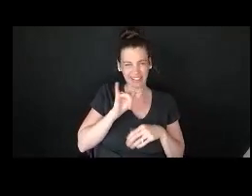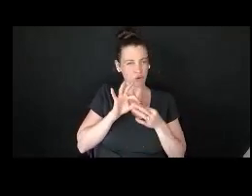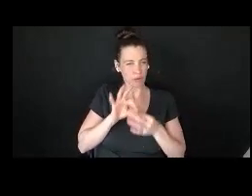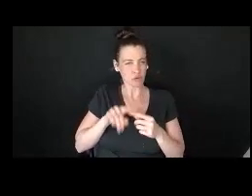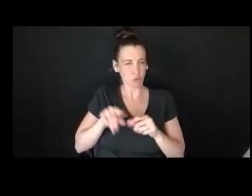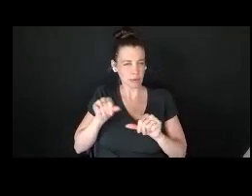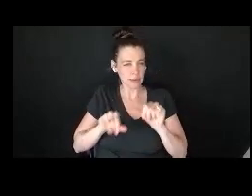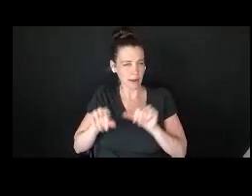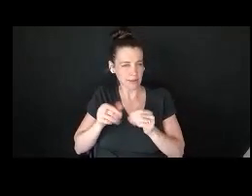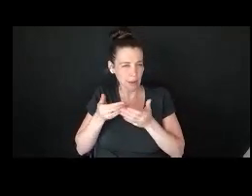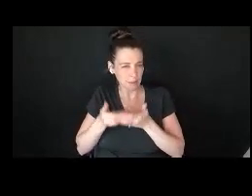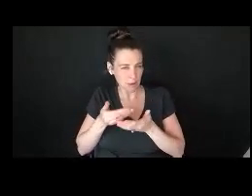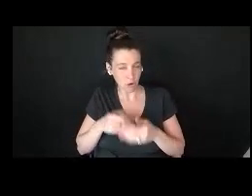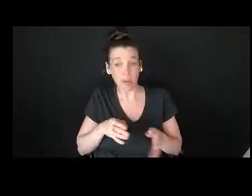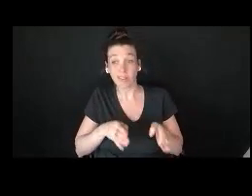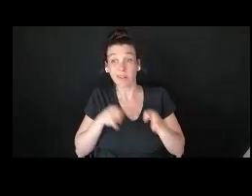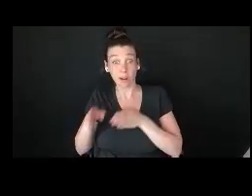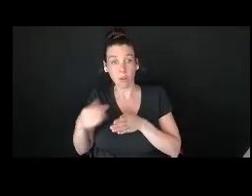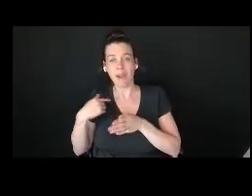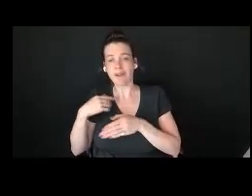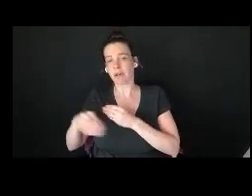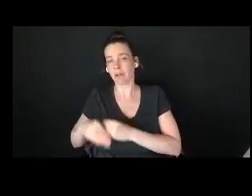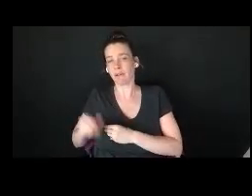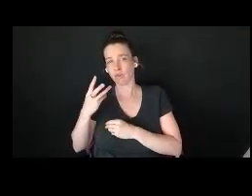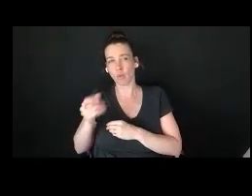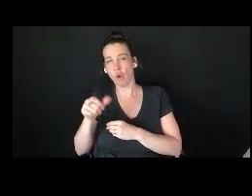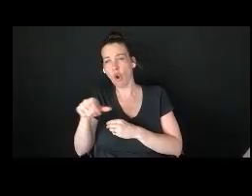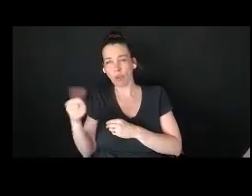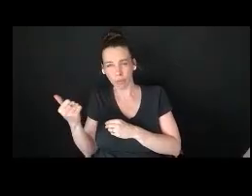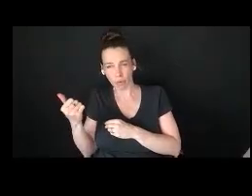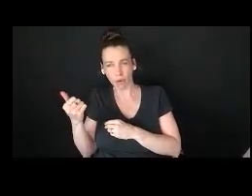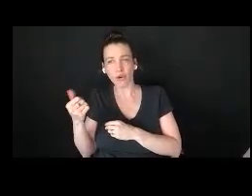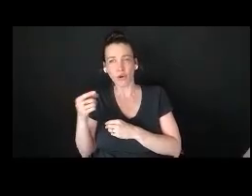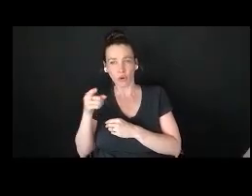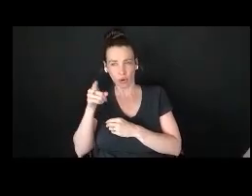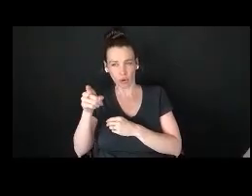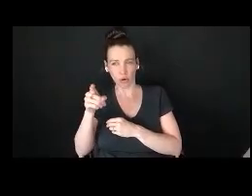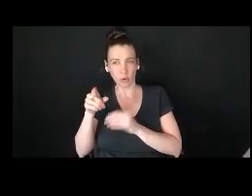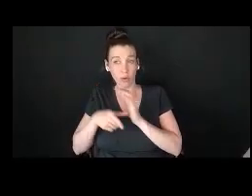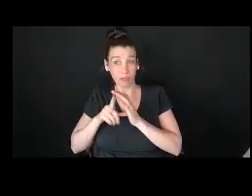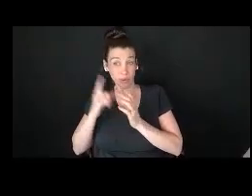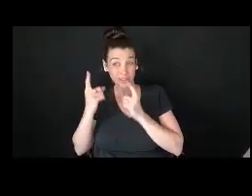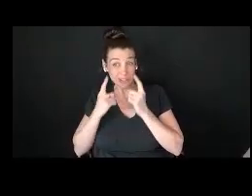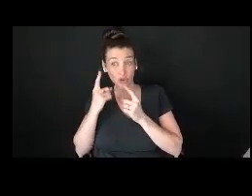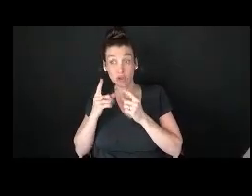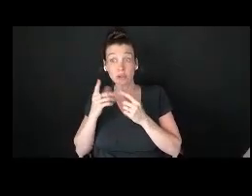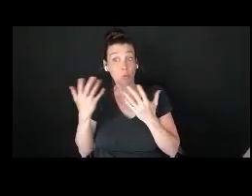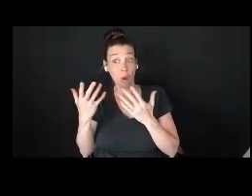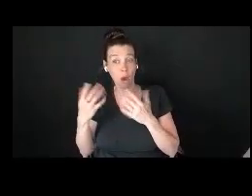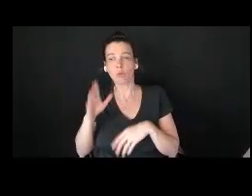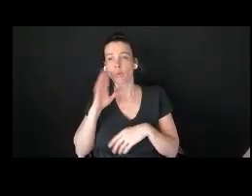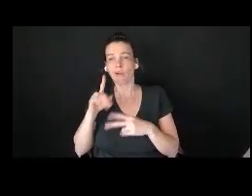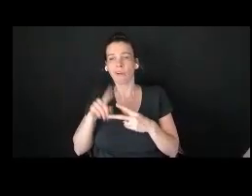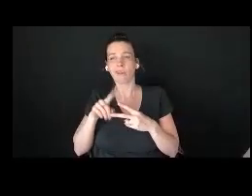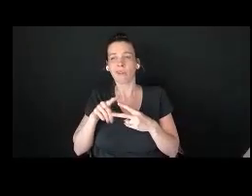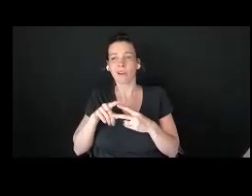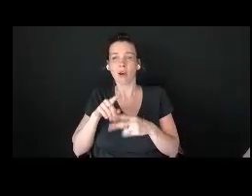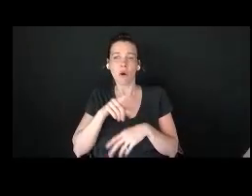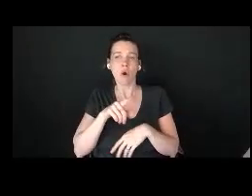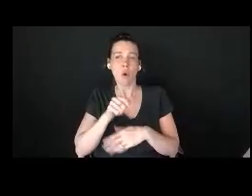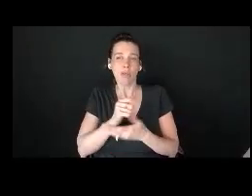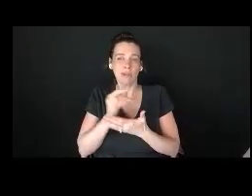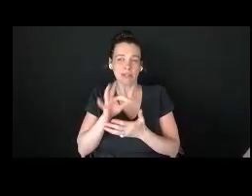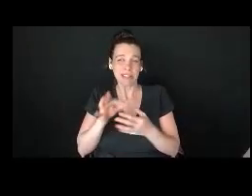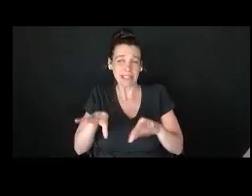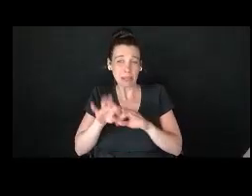the number of additional review considerations have been shortened to just two criteria, authentication of resources and budget.